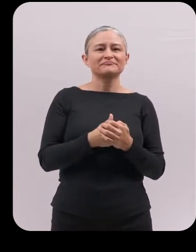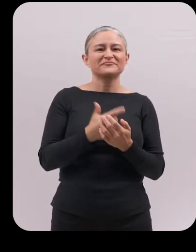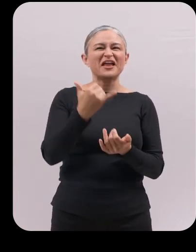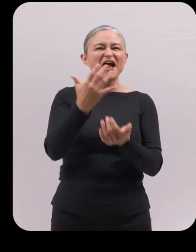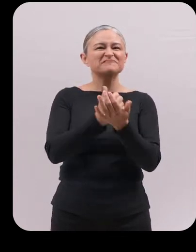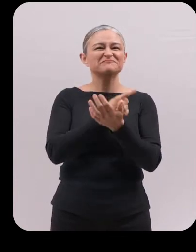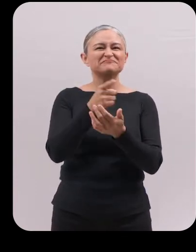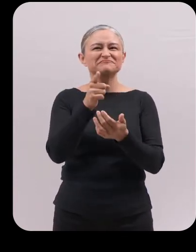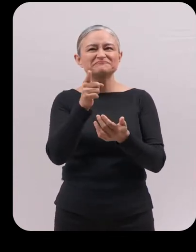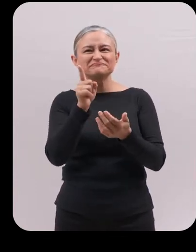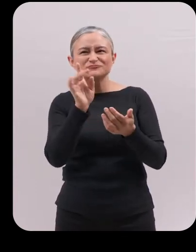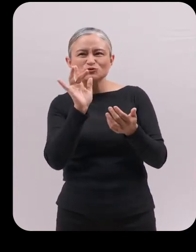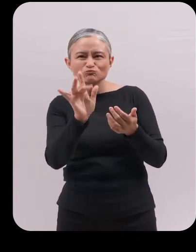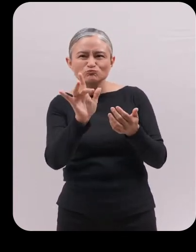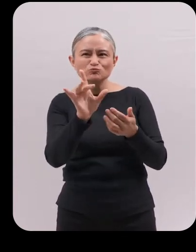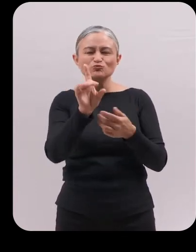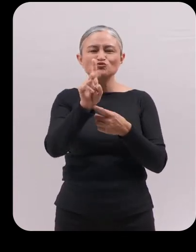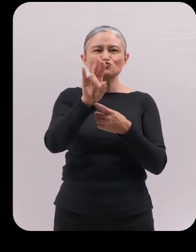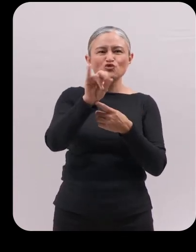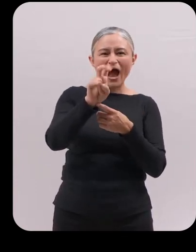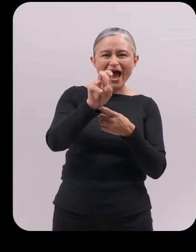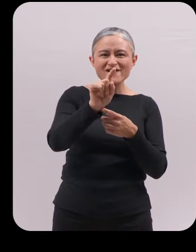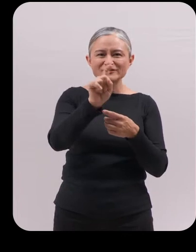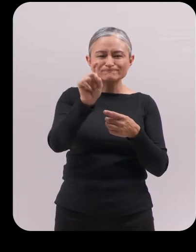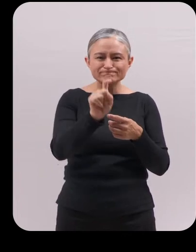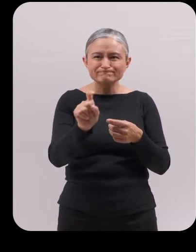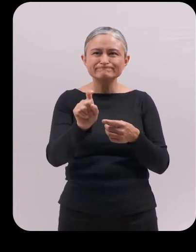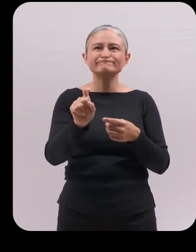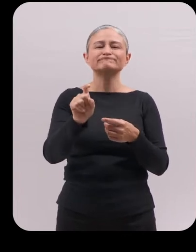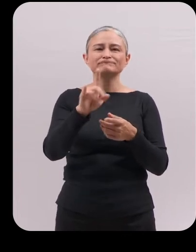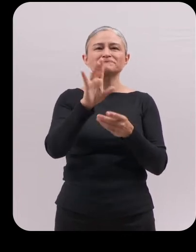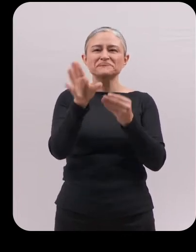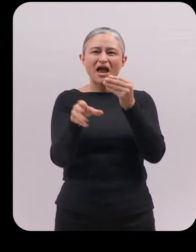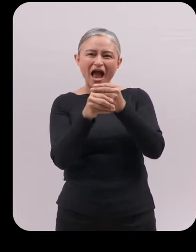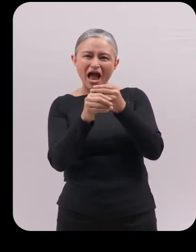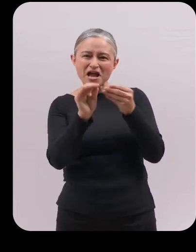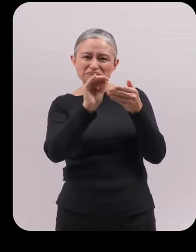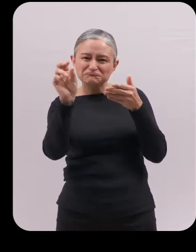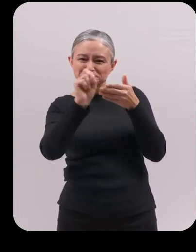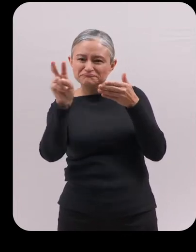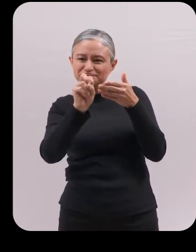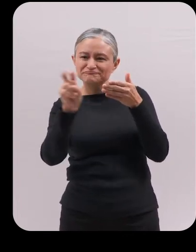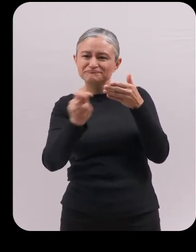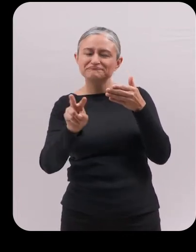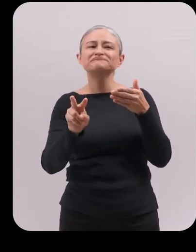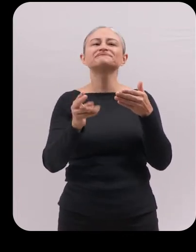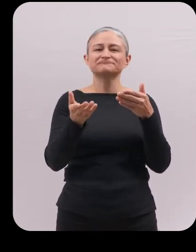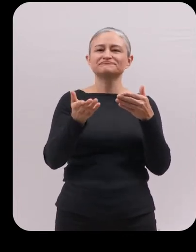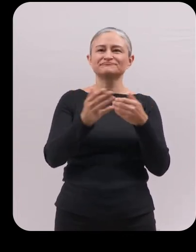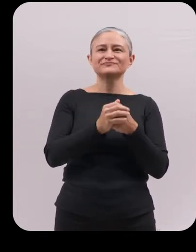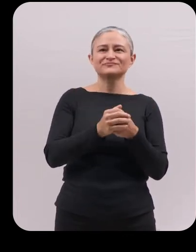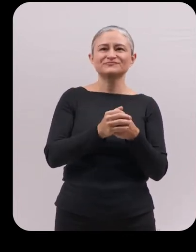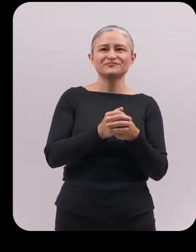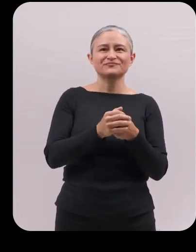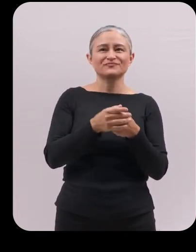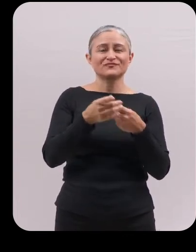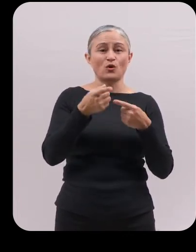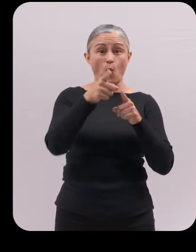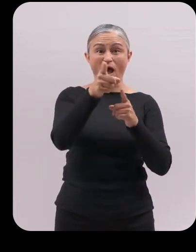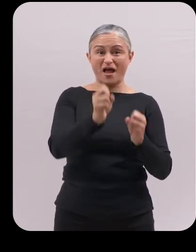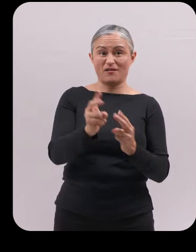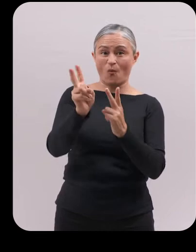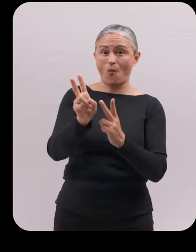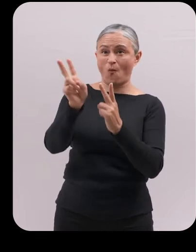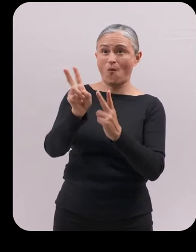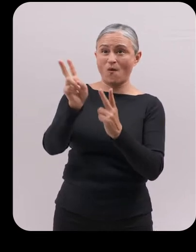my drive, and add these two voice memos. Now, while those are loading, I'm